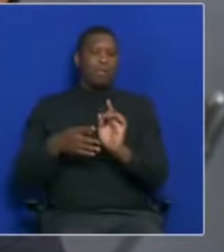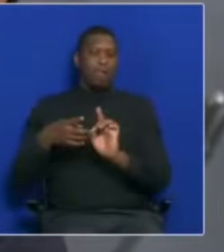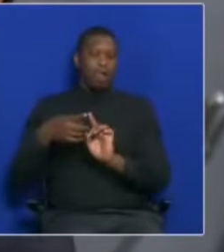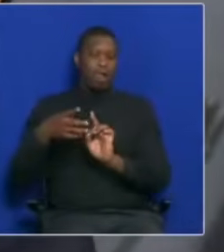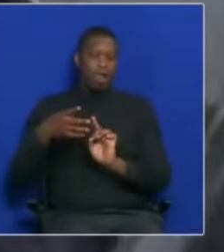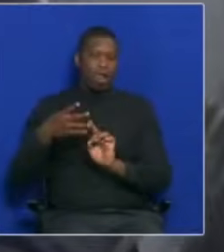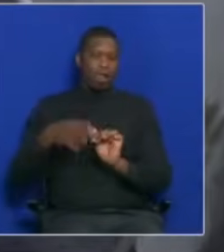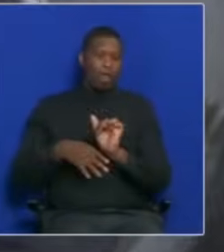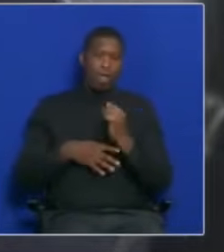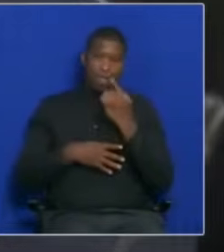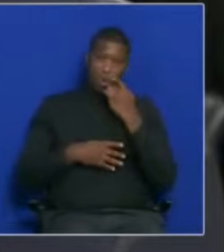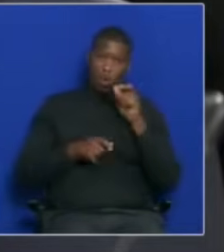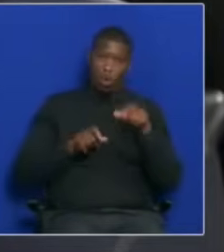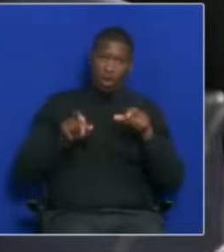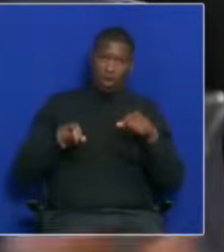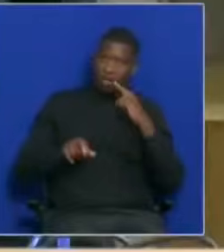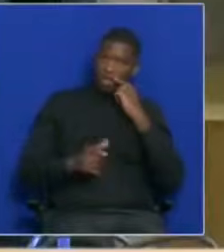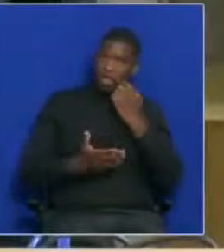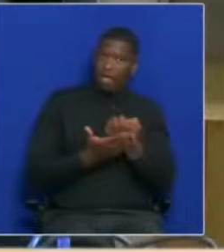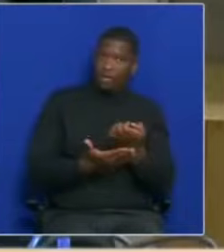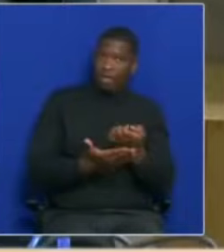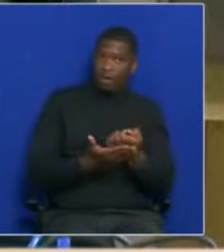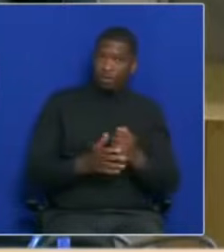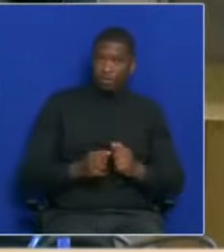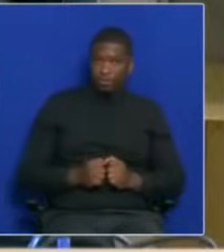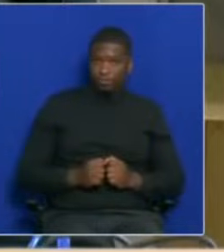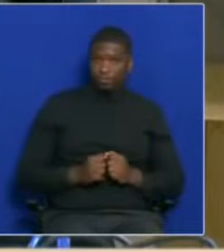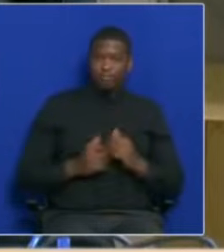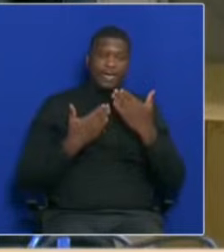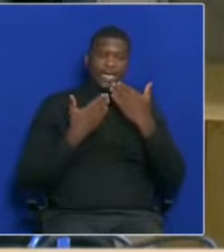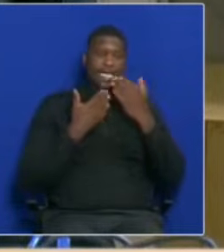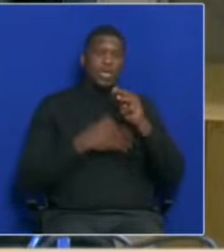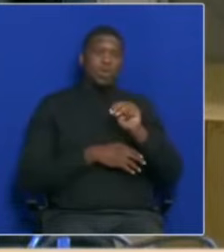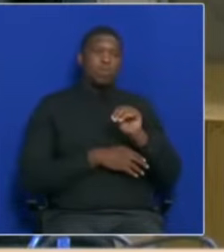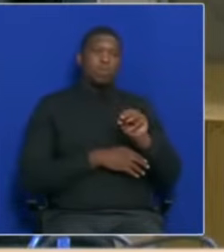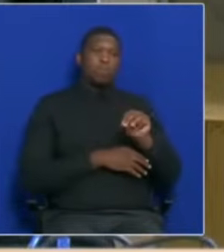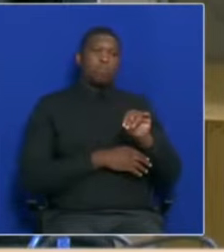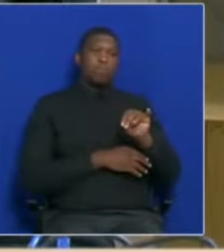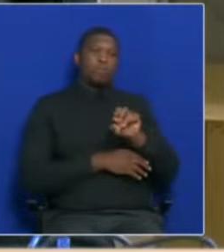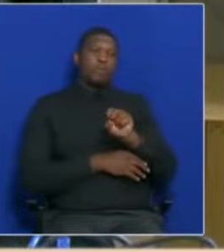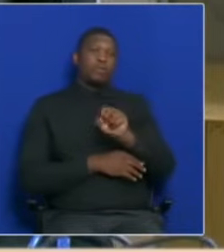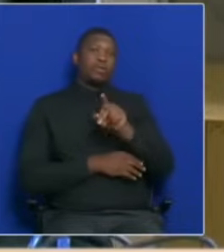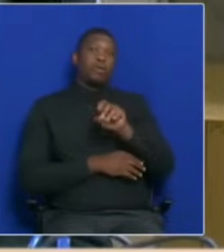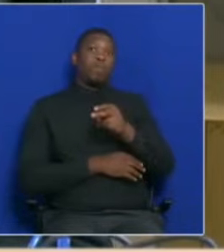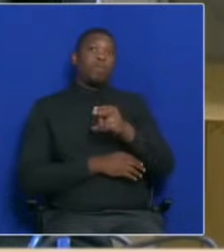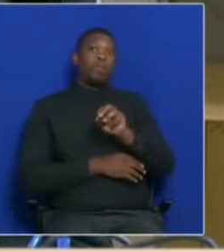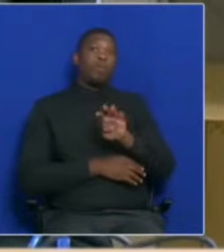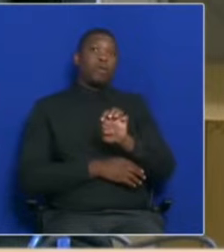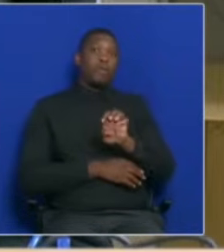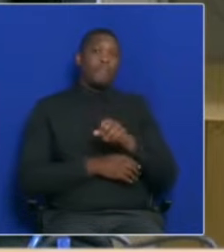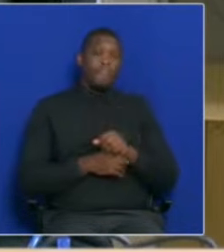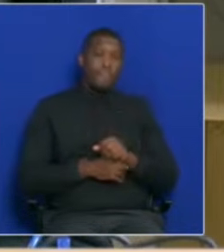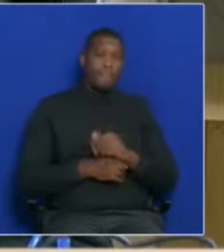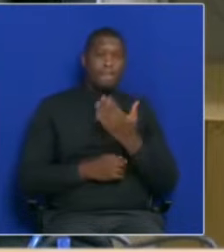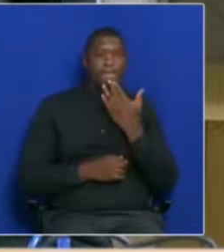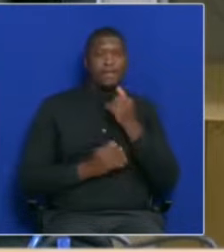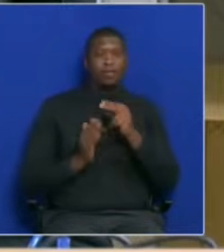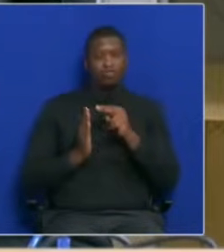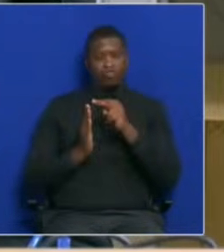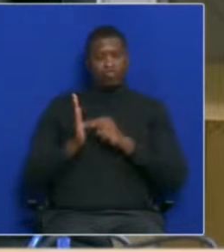evidence. Thank you, Ms. Bowe. Can you please conclude reading your statement